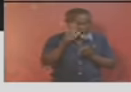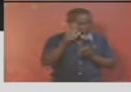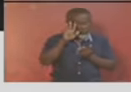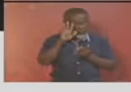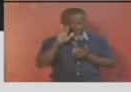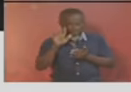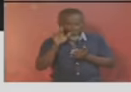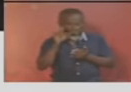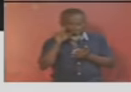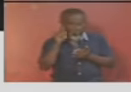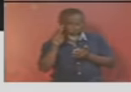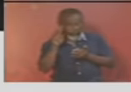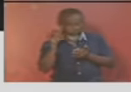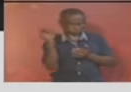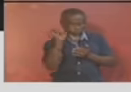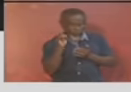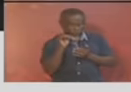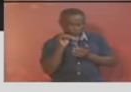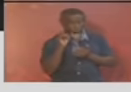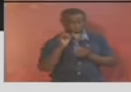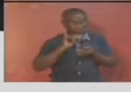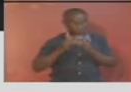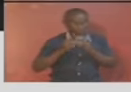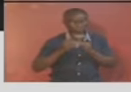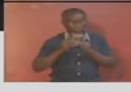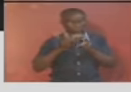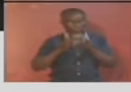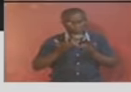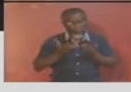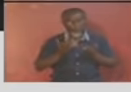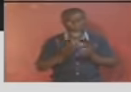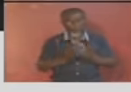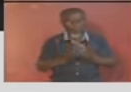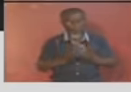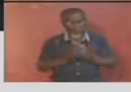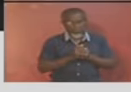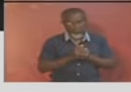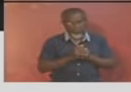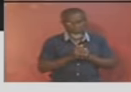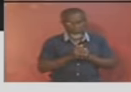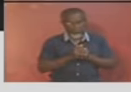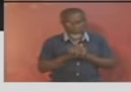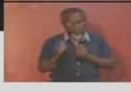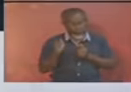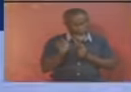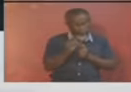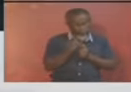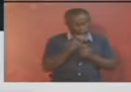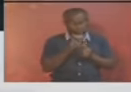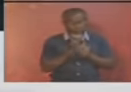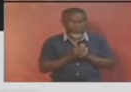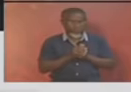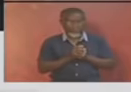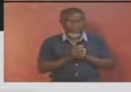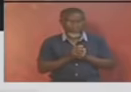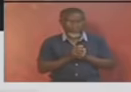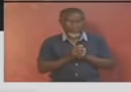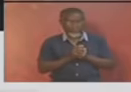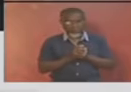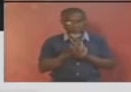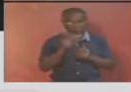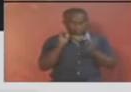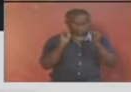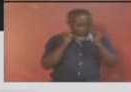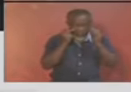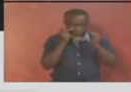55.2% of the total cases that we would have seen over that time frame. Next slide, please. In contrast,